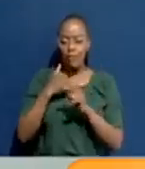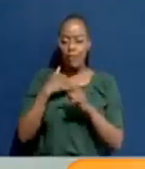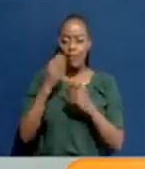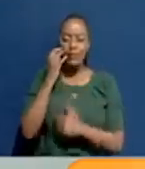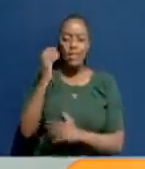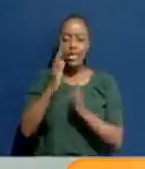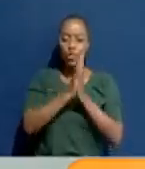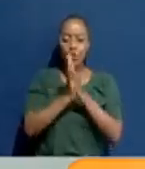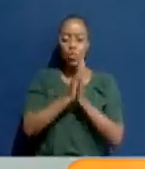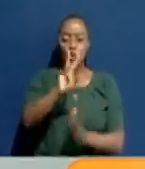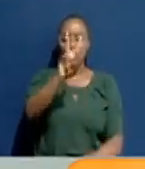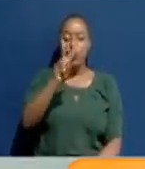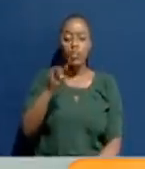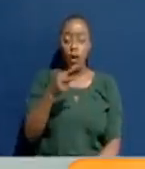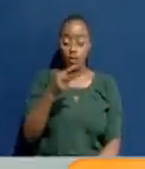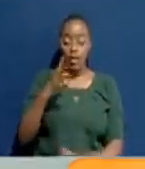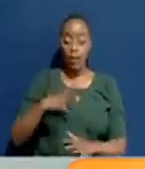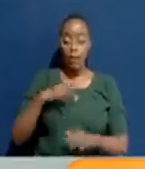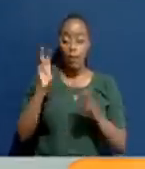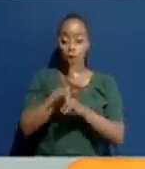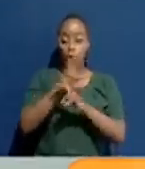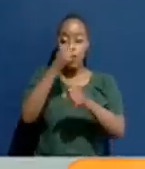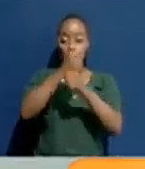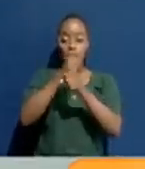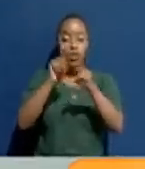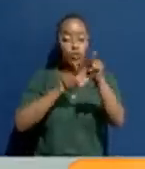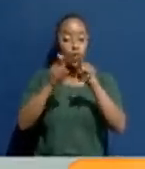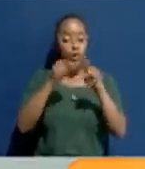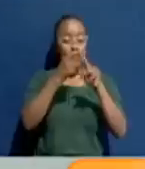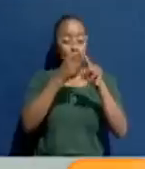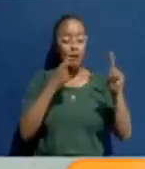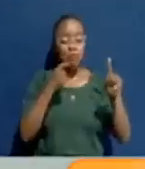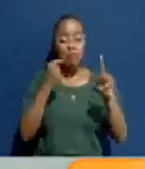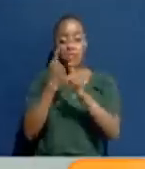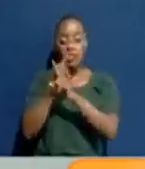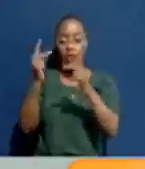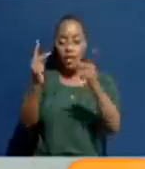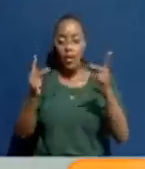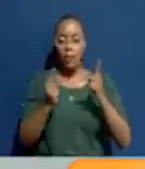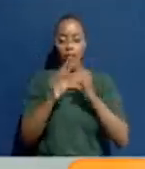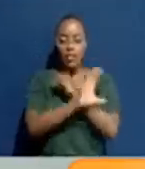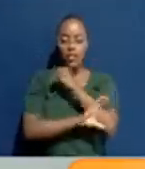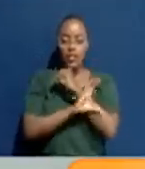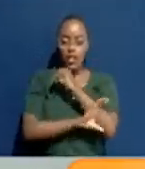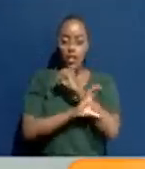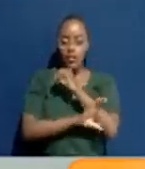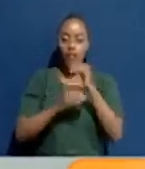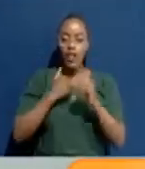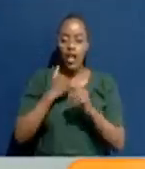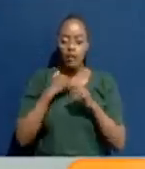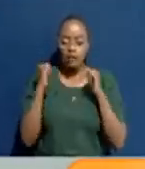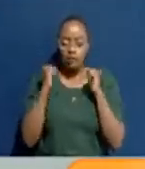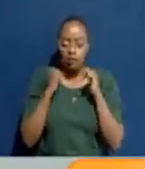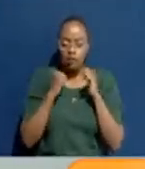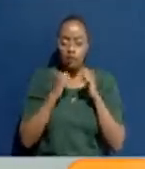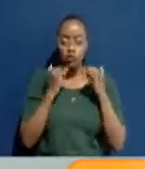when 2,000 job seekers who travelled from across the country braved the early morning colds